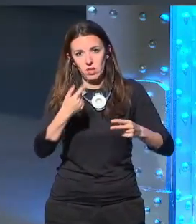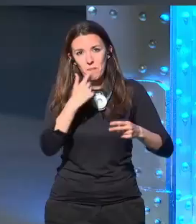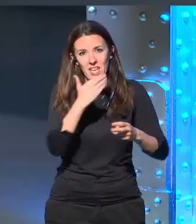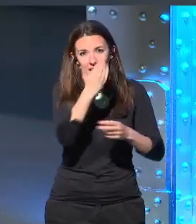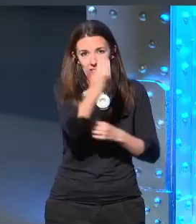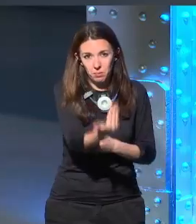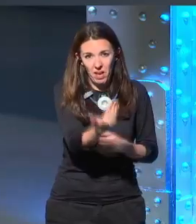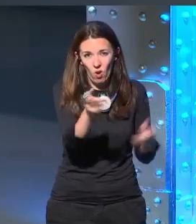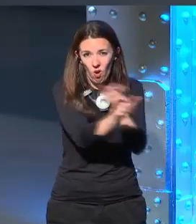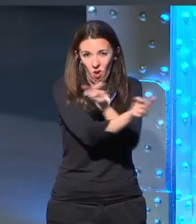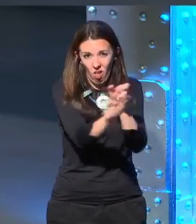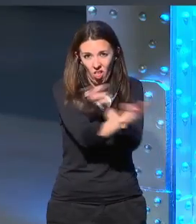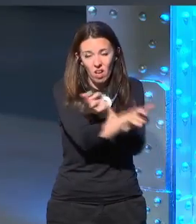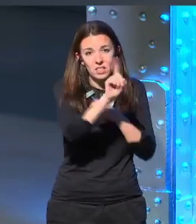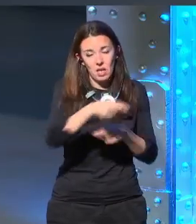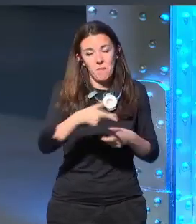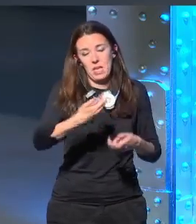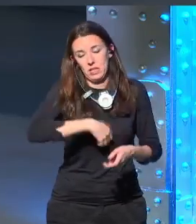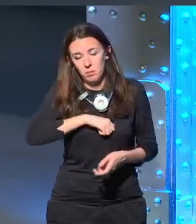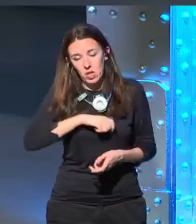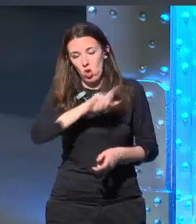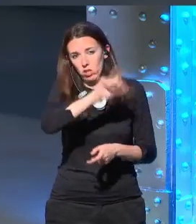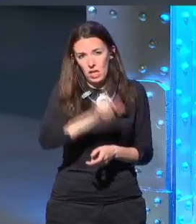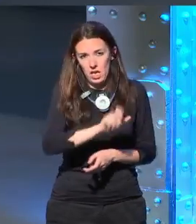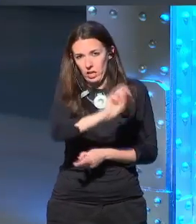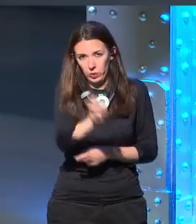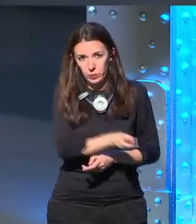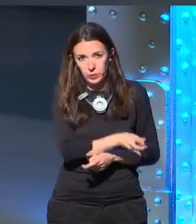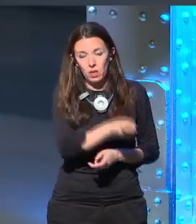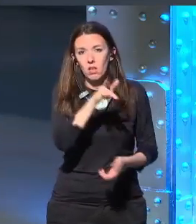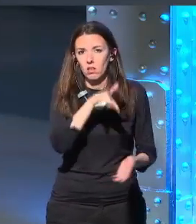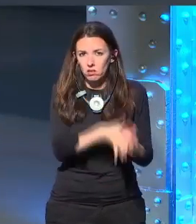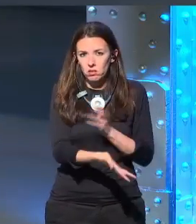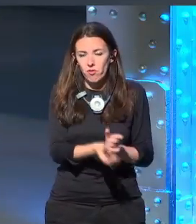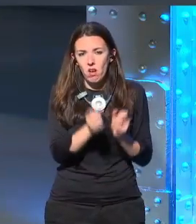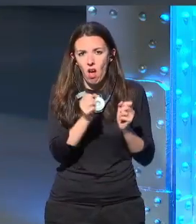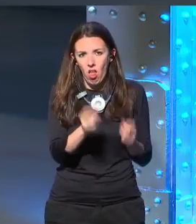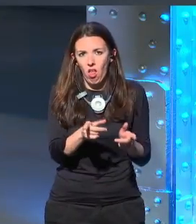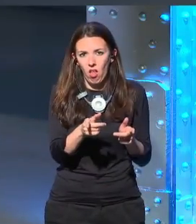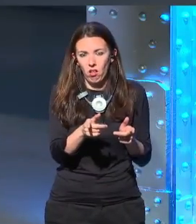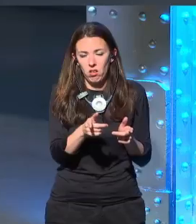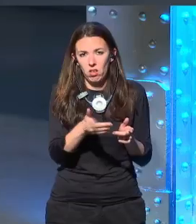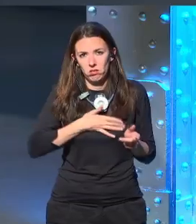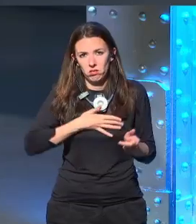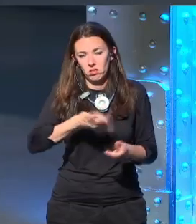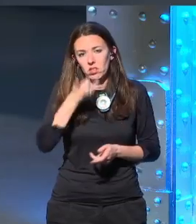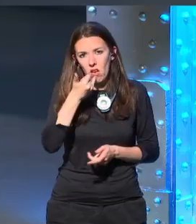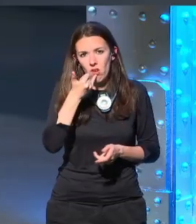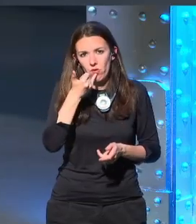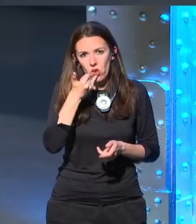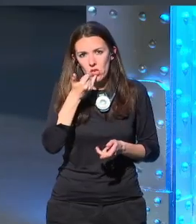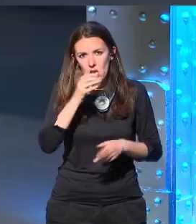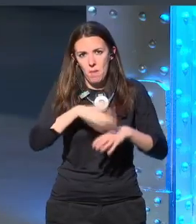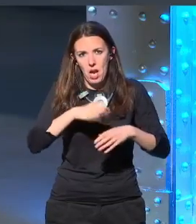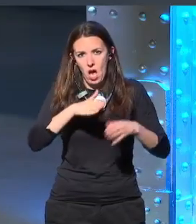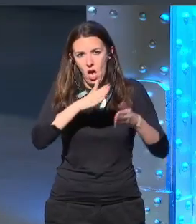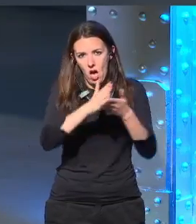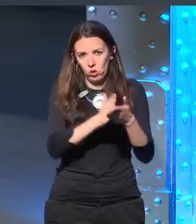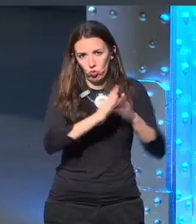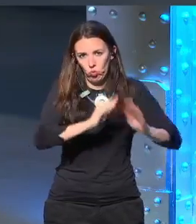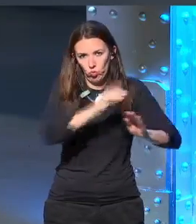but you can see the mirror image in Spanish and Italian and different languages. It's a contribution that